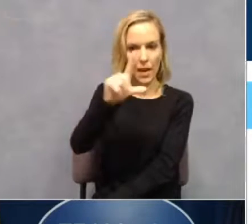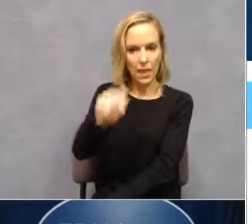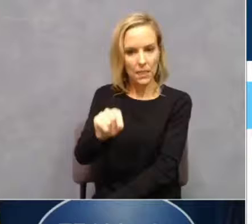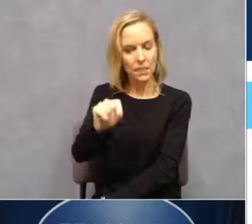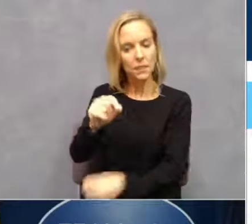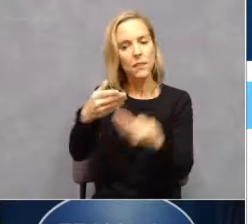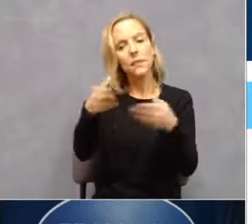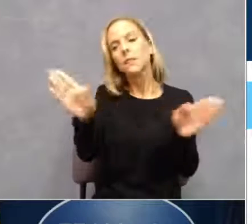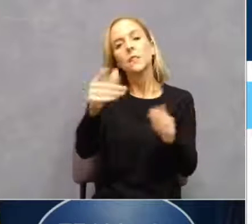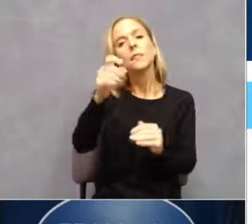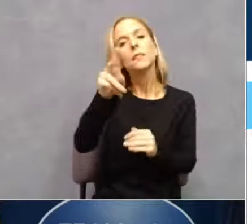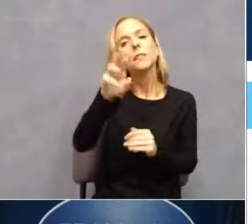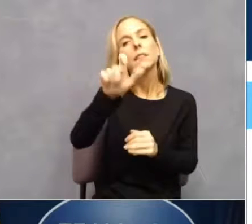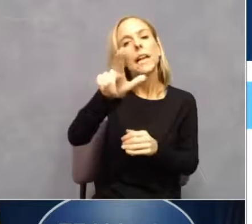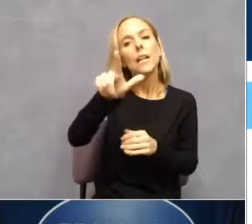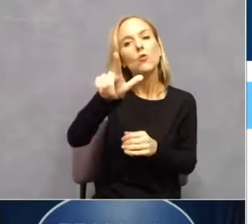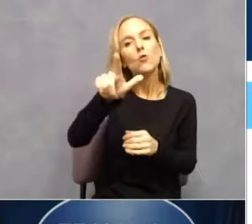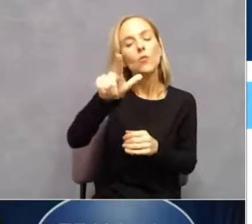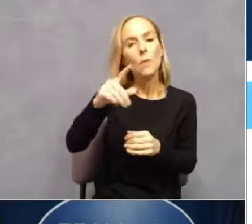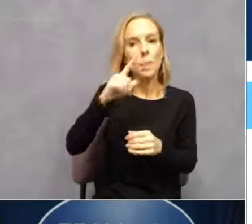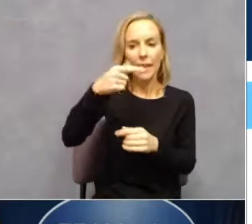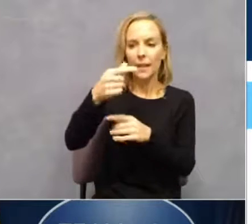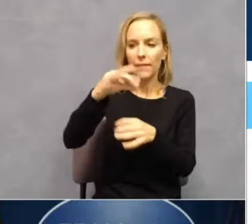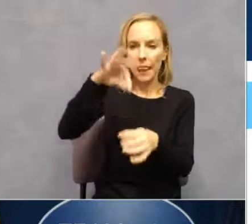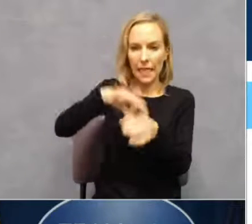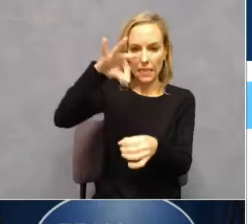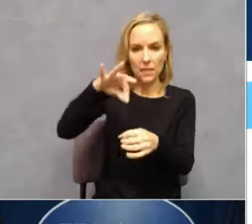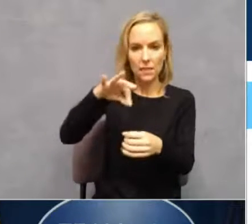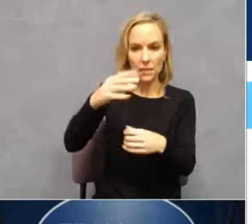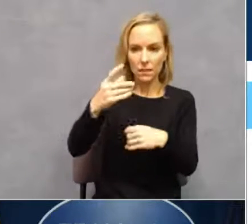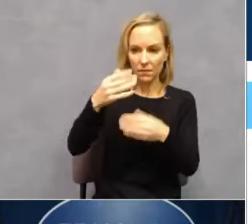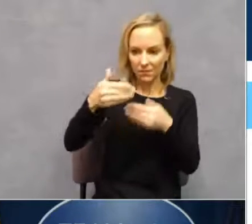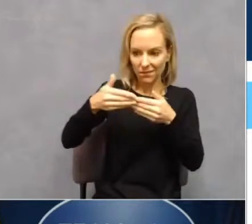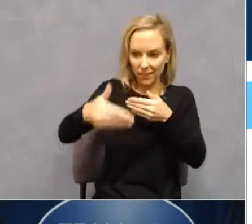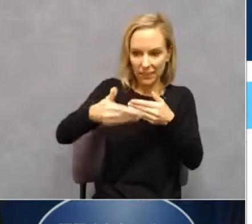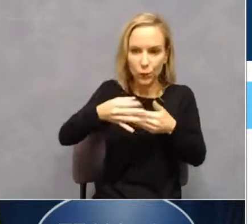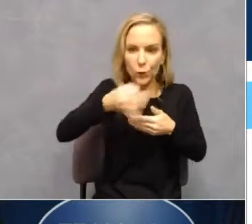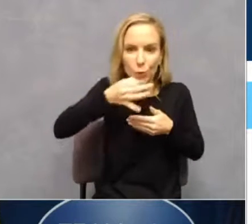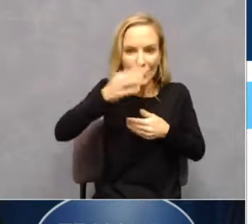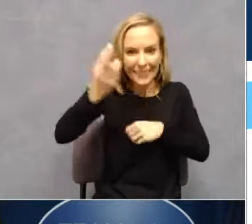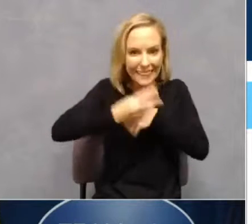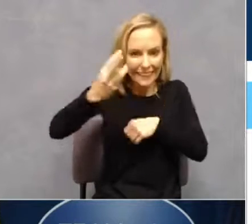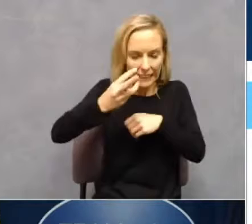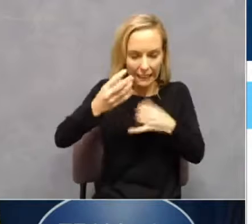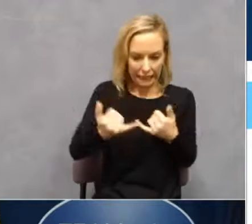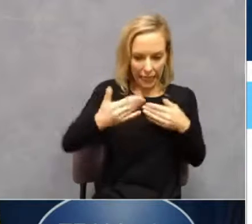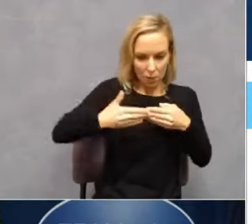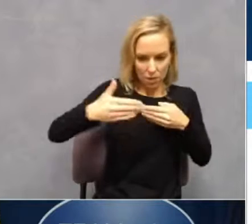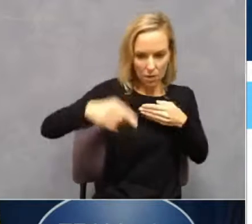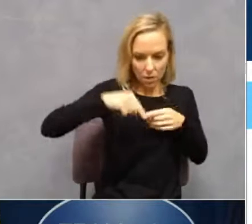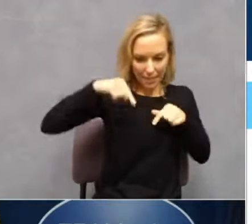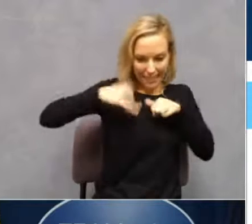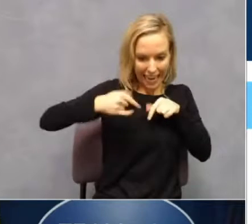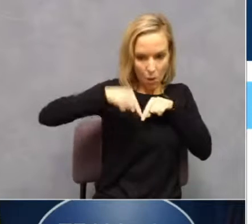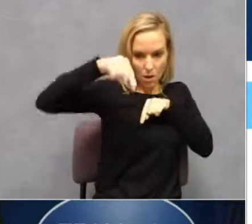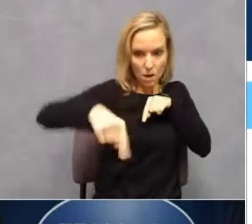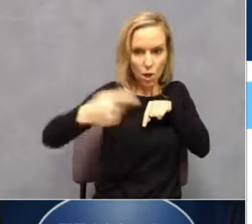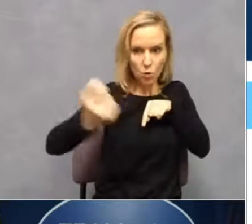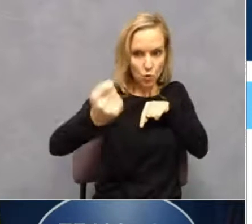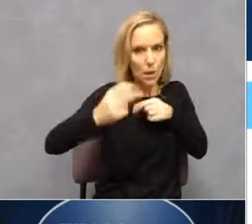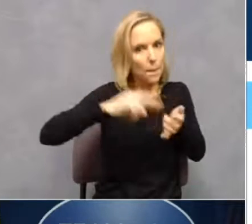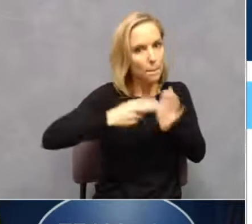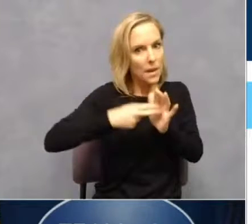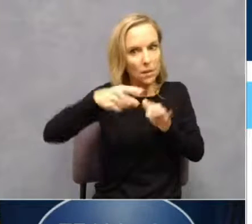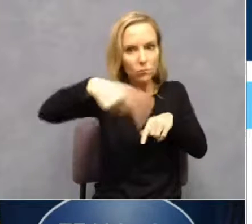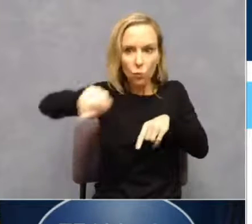we are just 6 days away. But as I've said before, every day between now and next Tuesday can be election day for you. As a